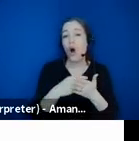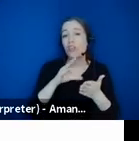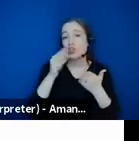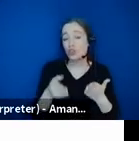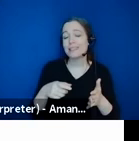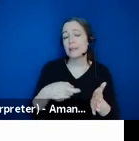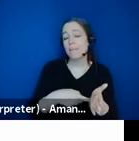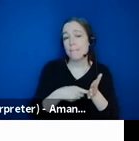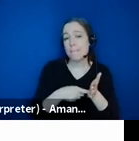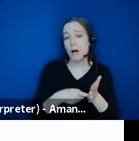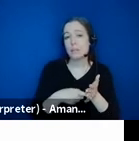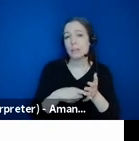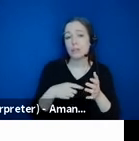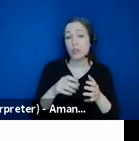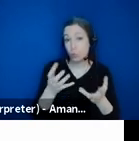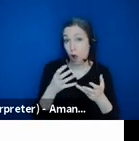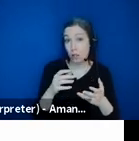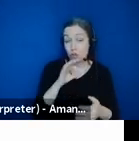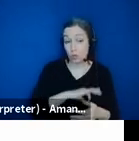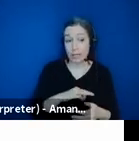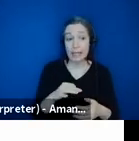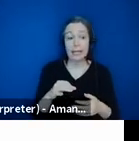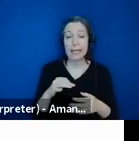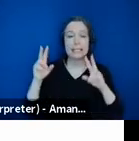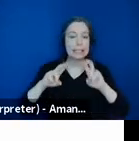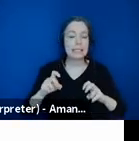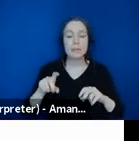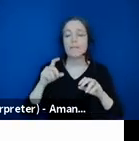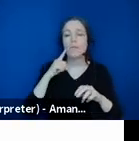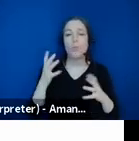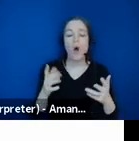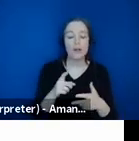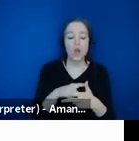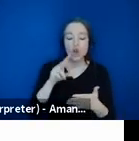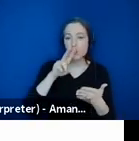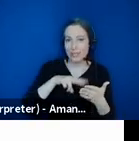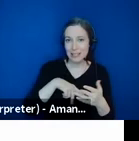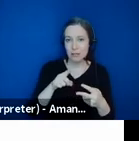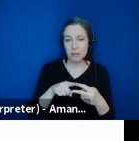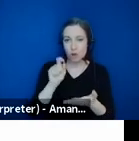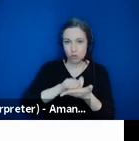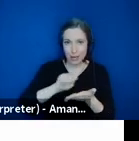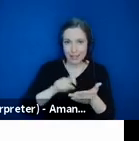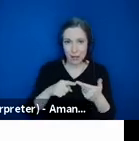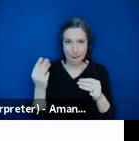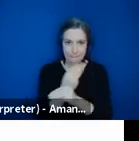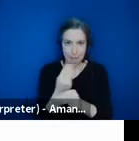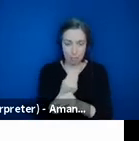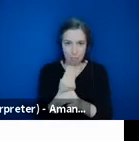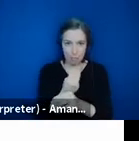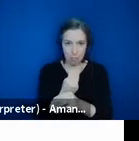reading writing and math. It's just an assessment to determine what level of math and English for you to start at at FCC.